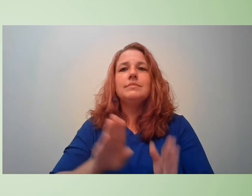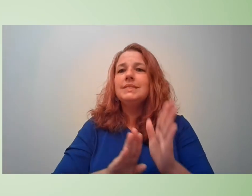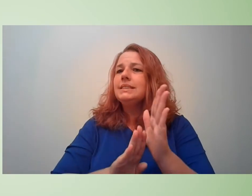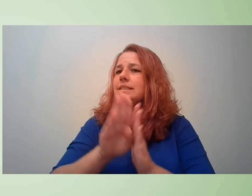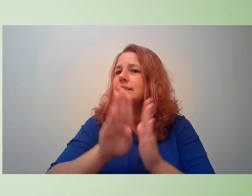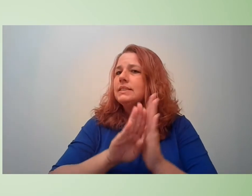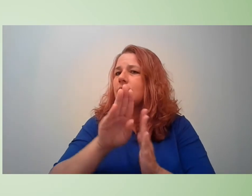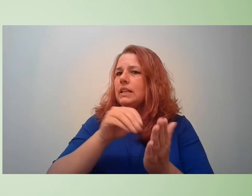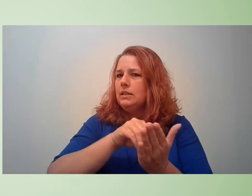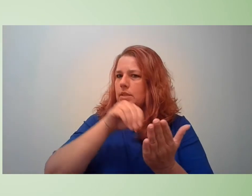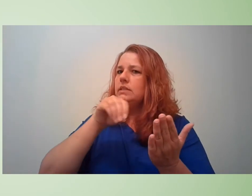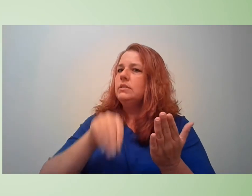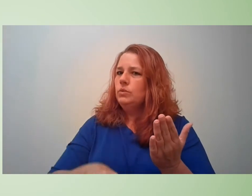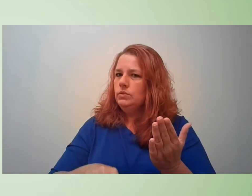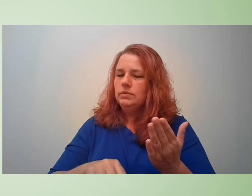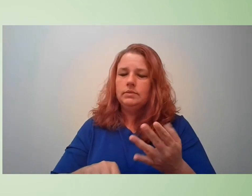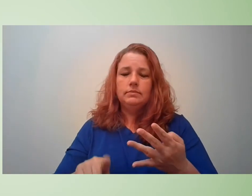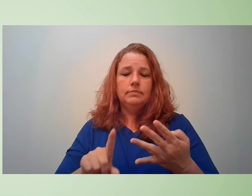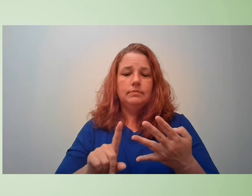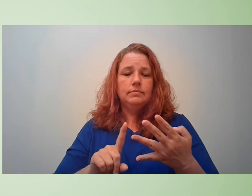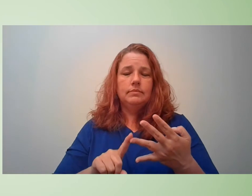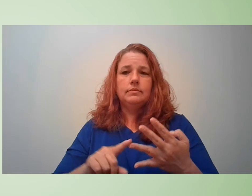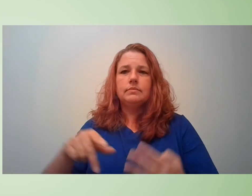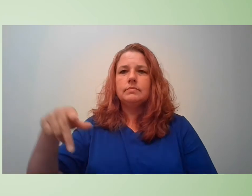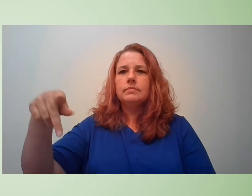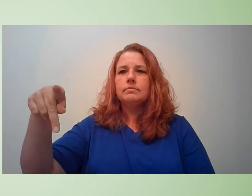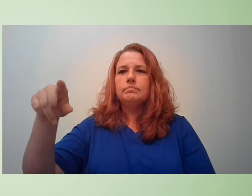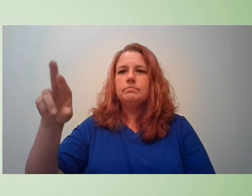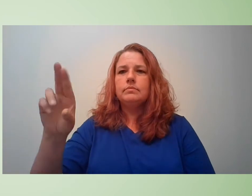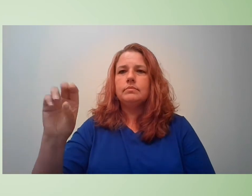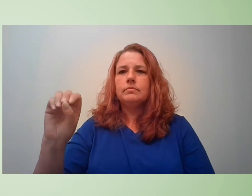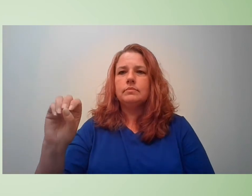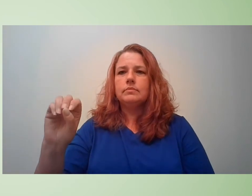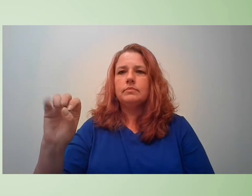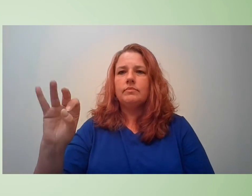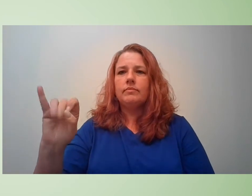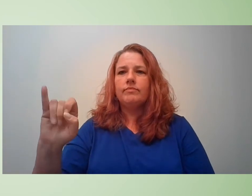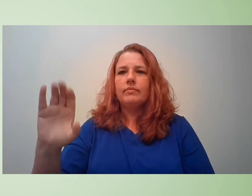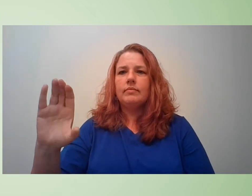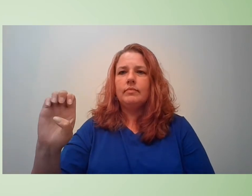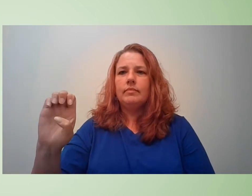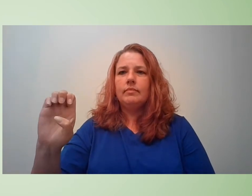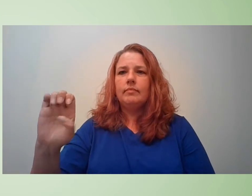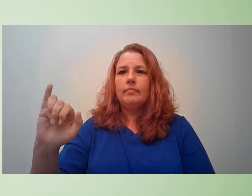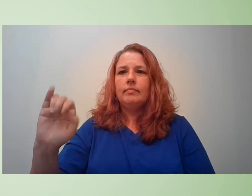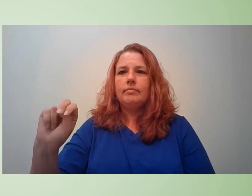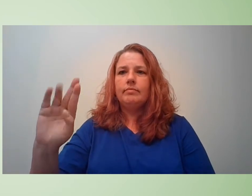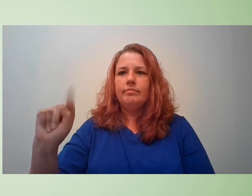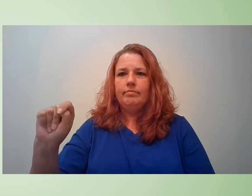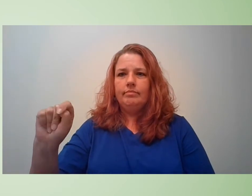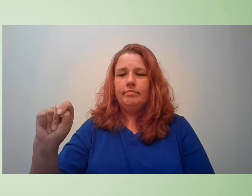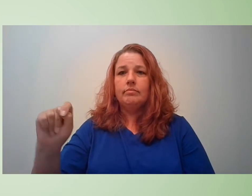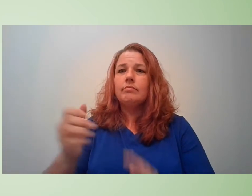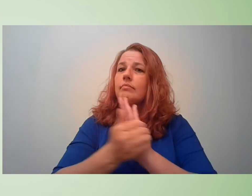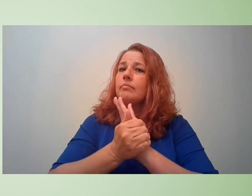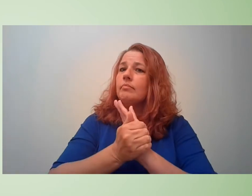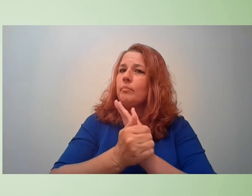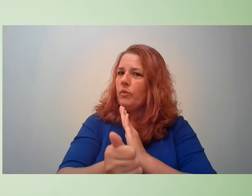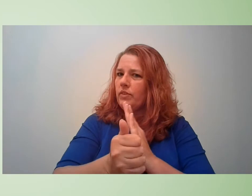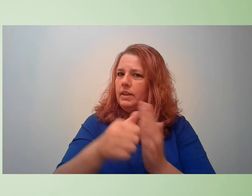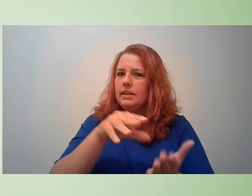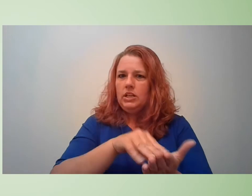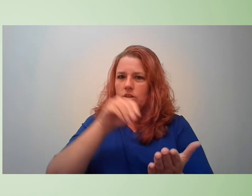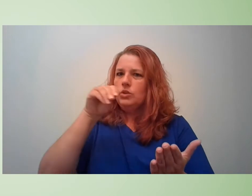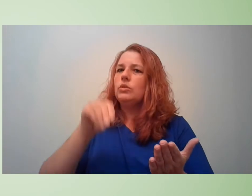proficient. A proficient learner satisfies their requirements because they show they have the knowledge and skills required for their grade or content